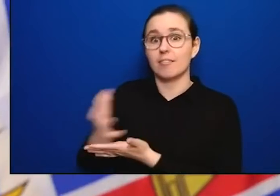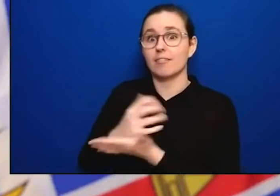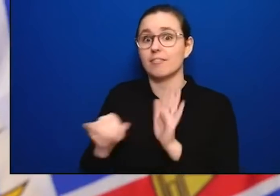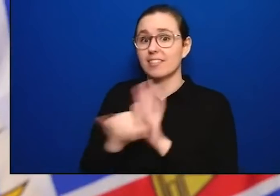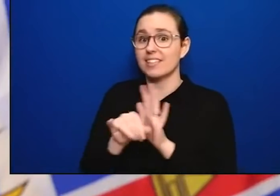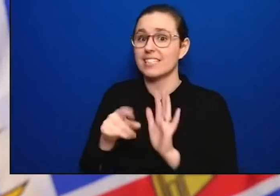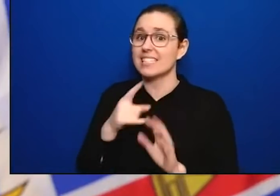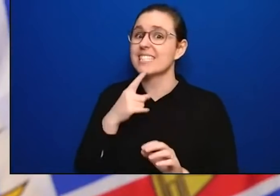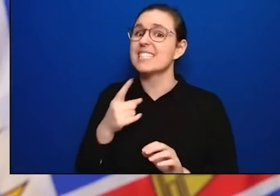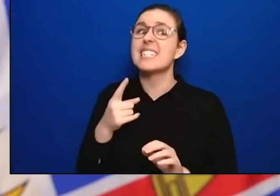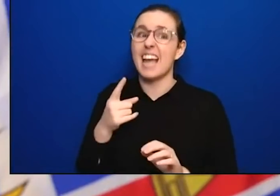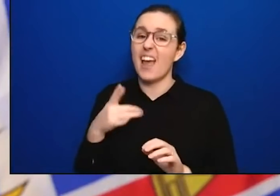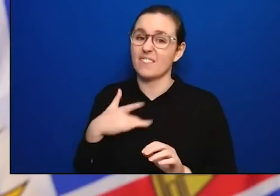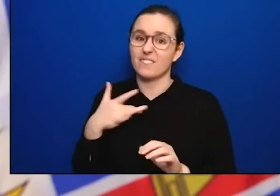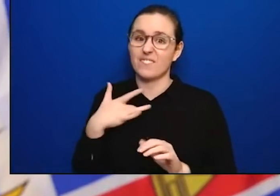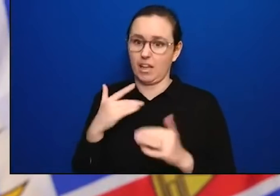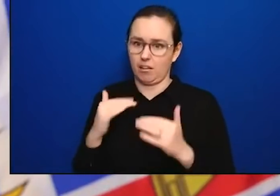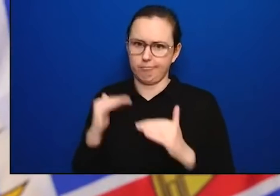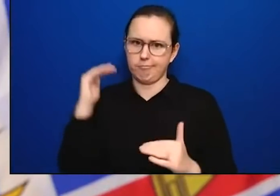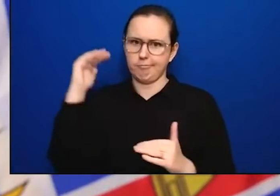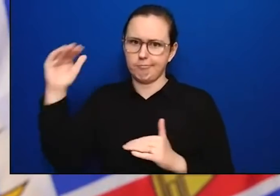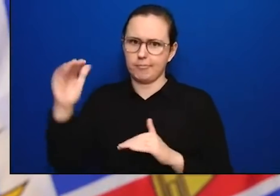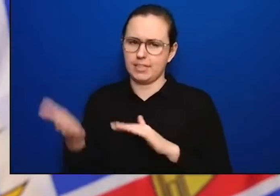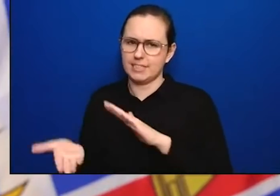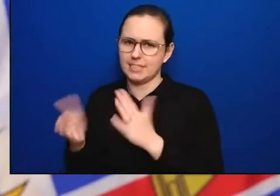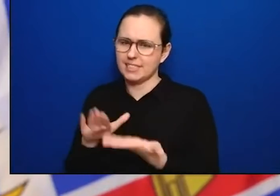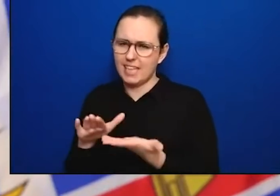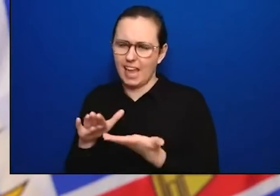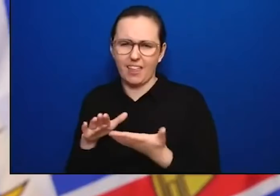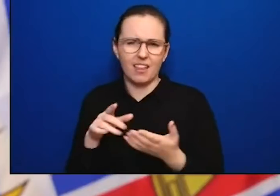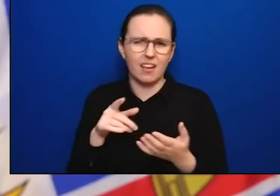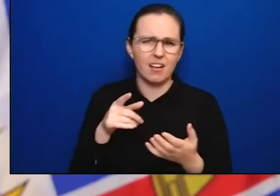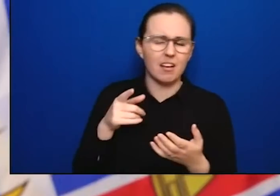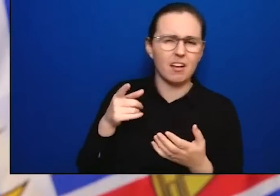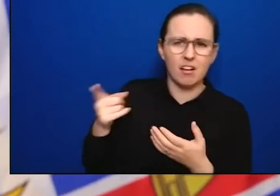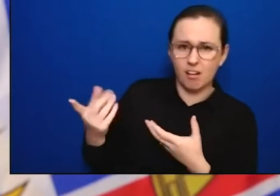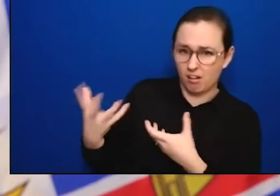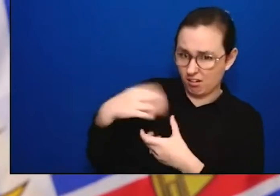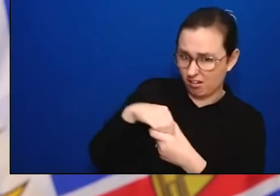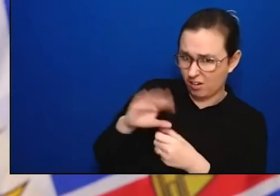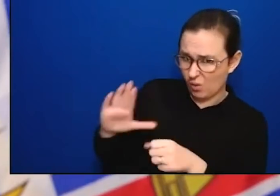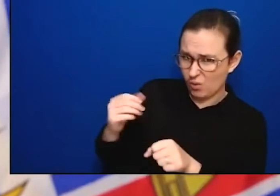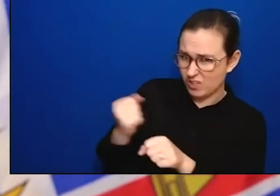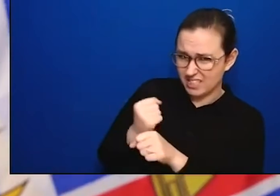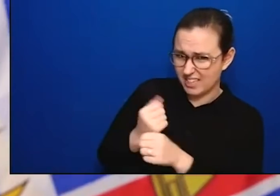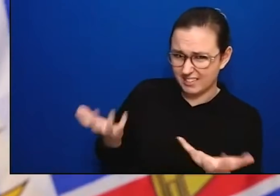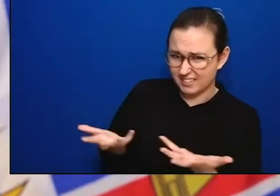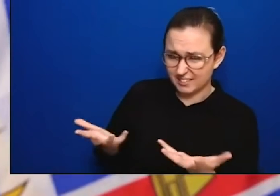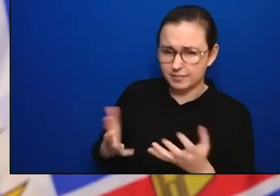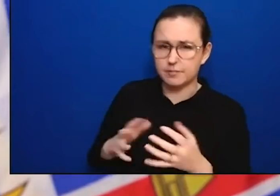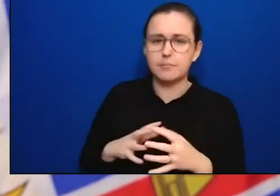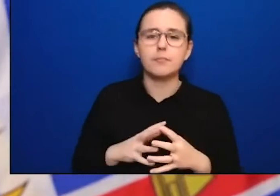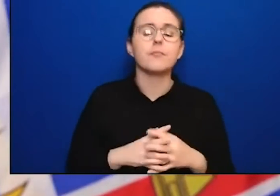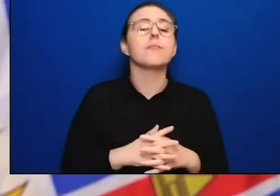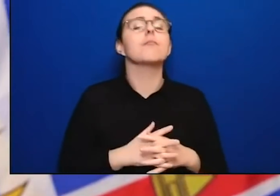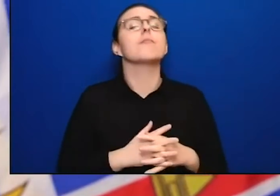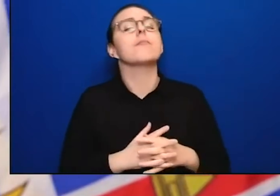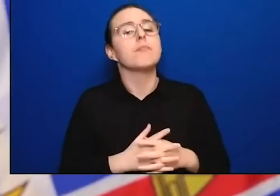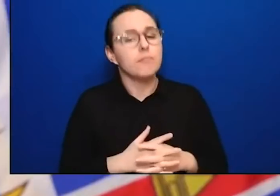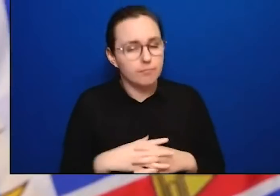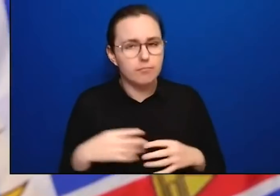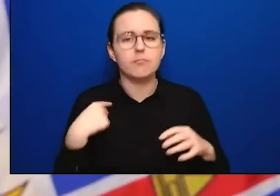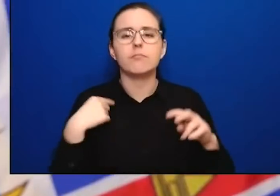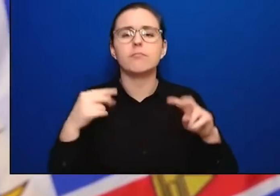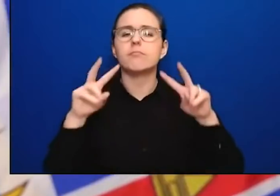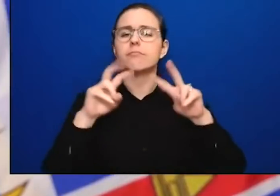Statistics Canada data on excess deaths estimates? Yeah, and we've also looked at excess